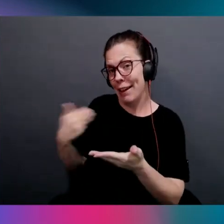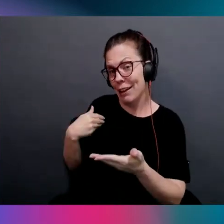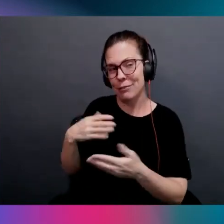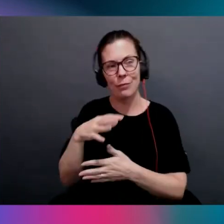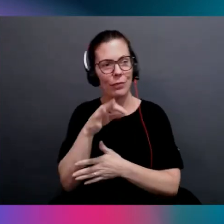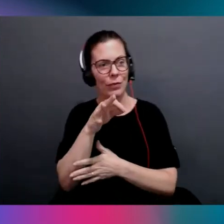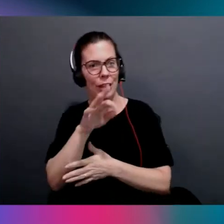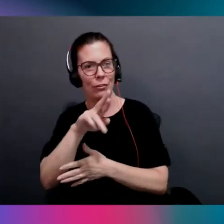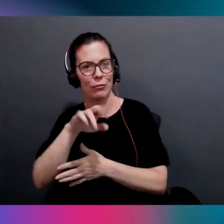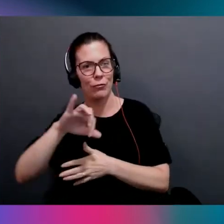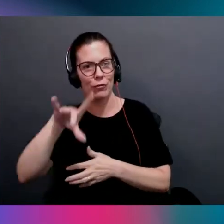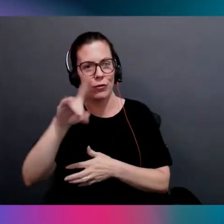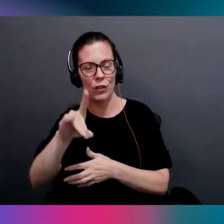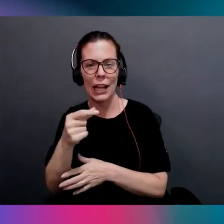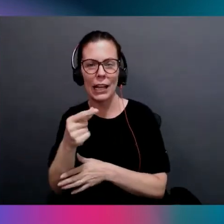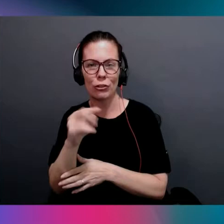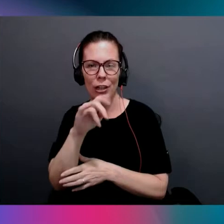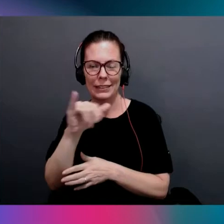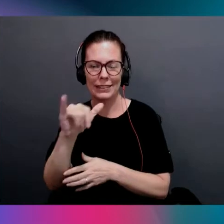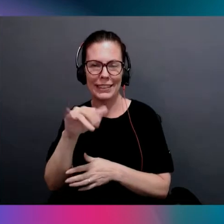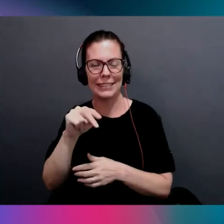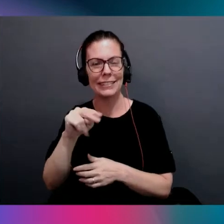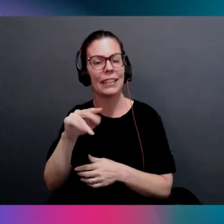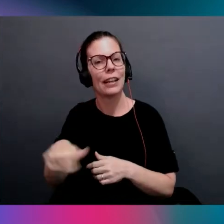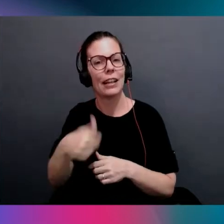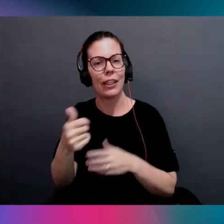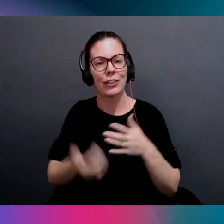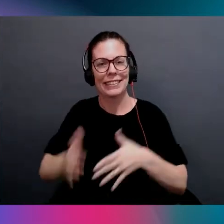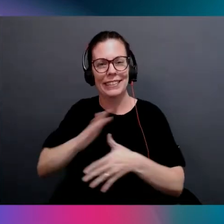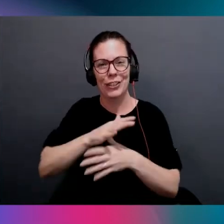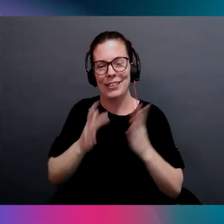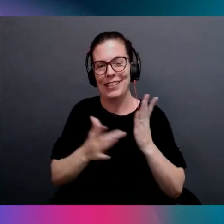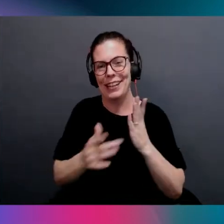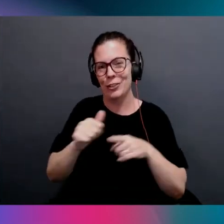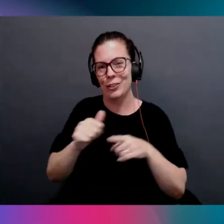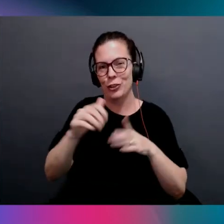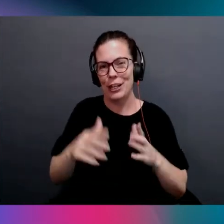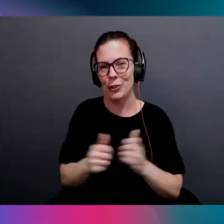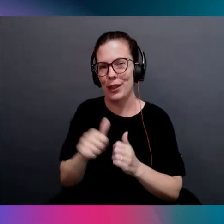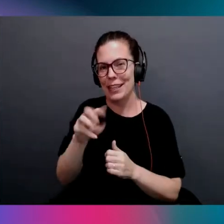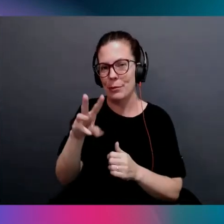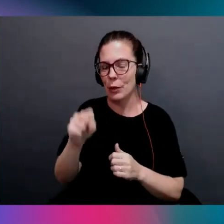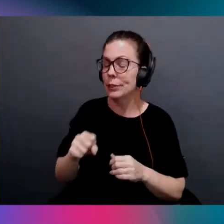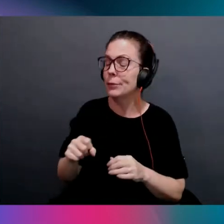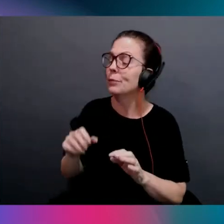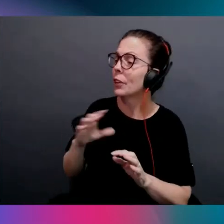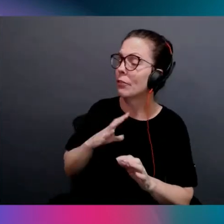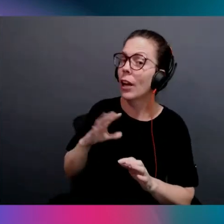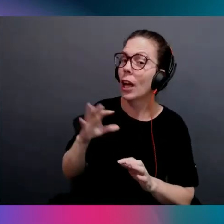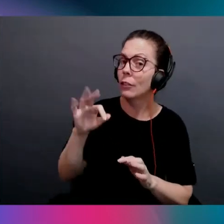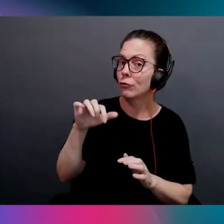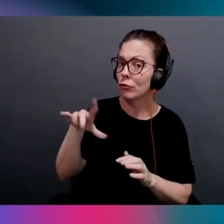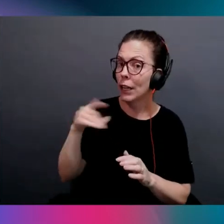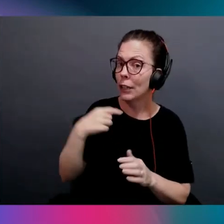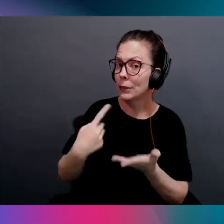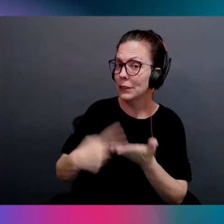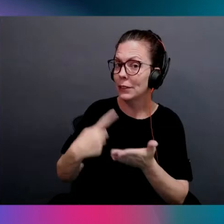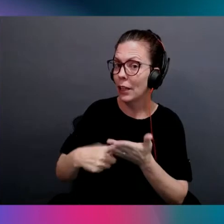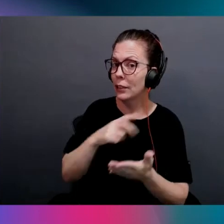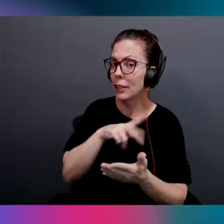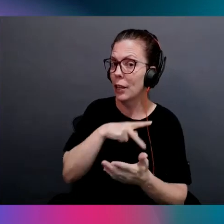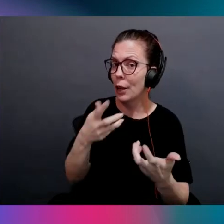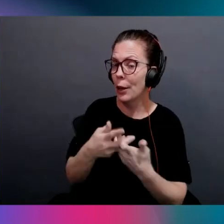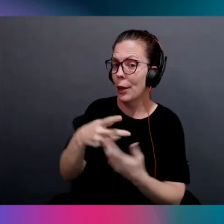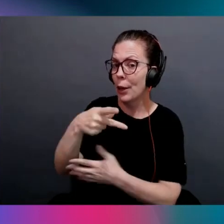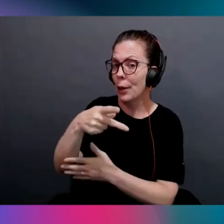senior technical trainer with AWS. All right. So, Fred, we're going to talk about personalization. That's and right. Recommendations.